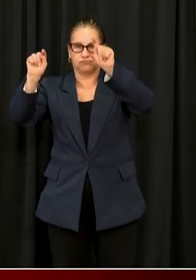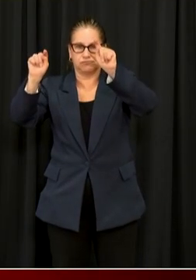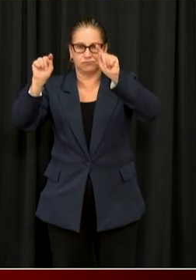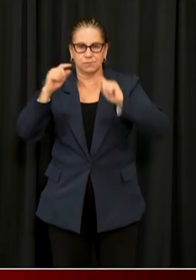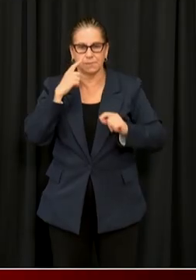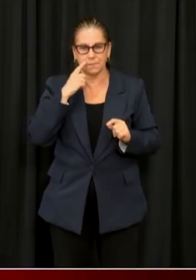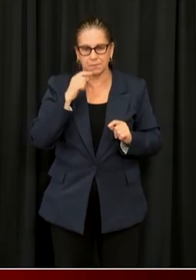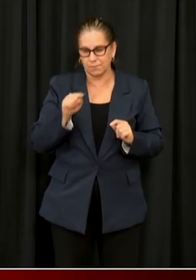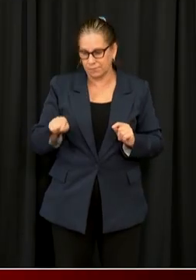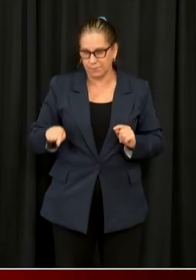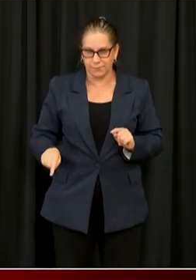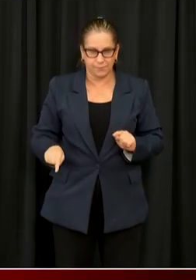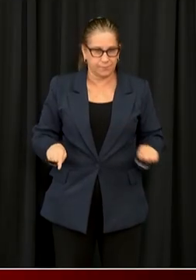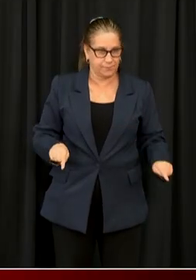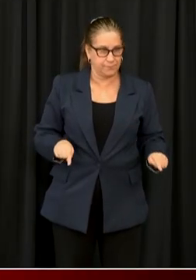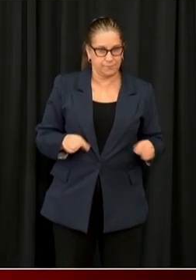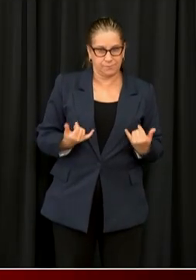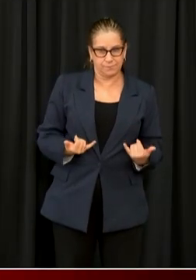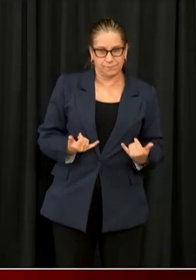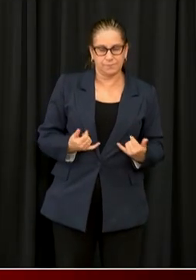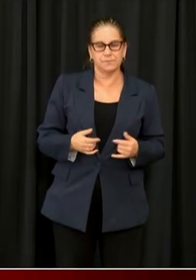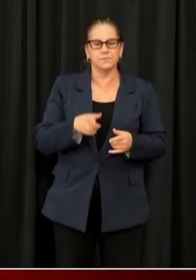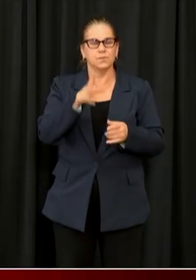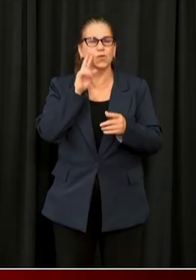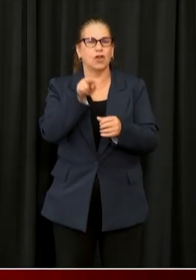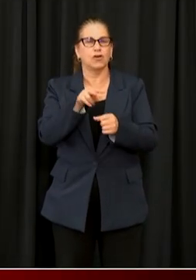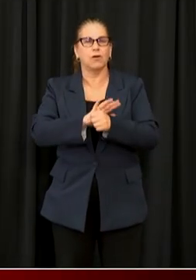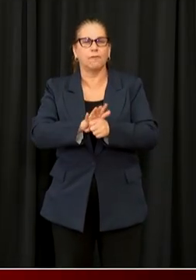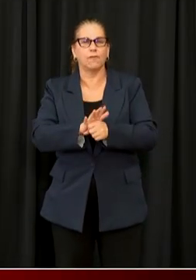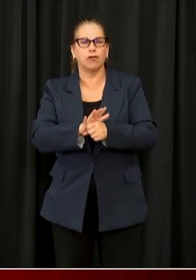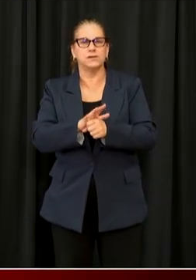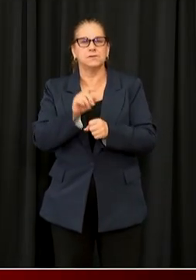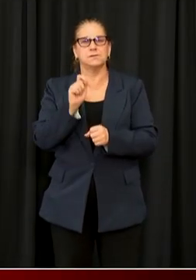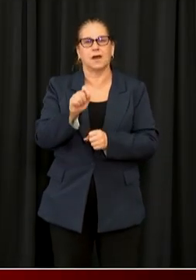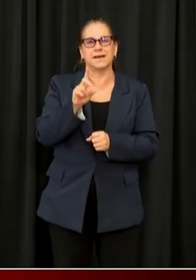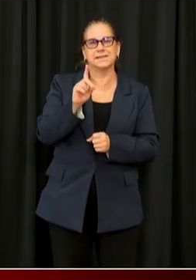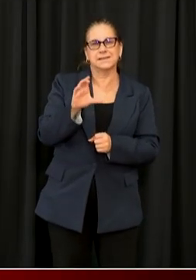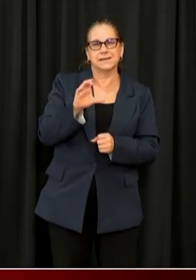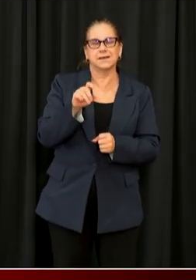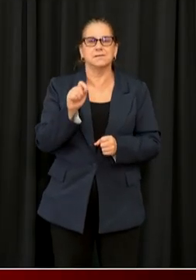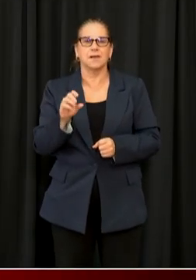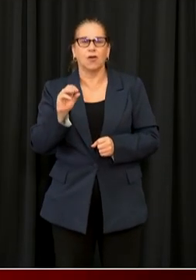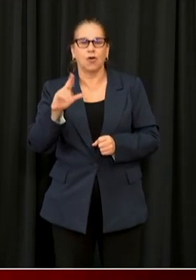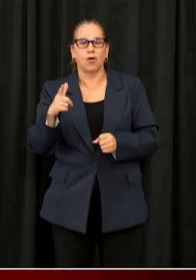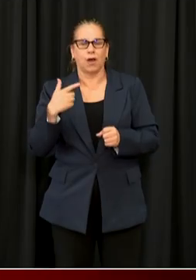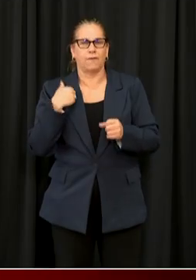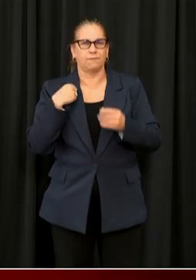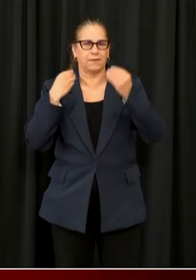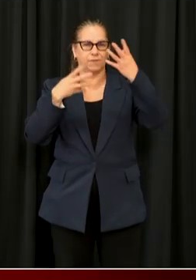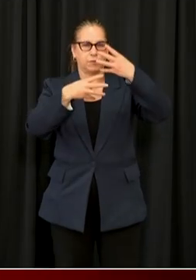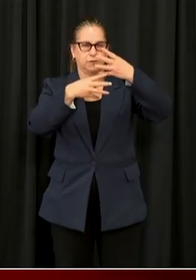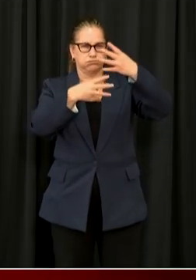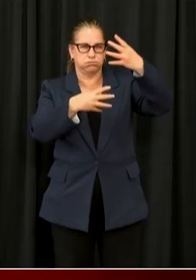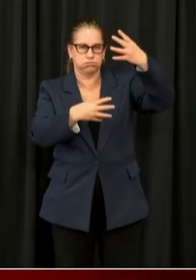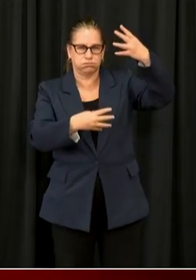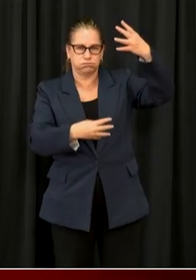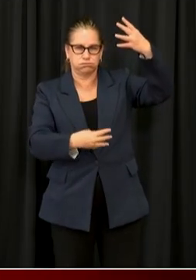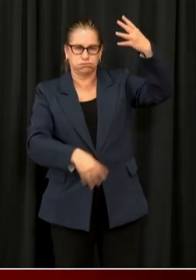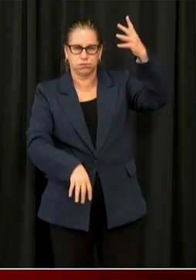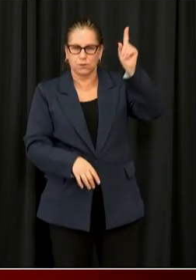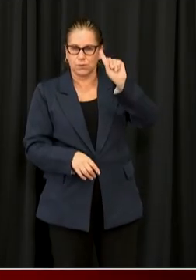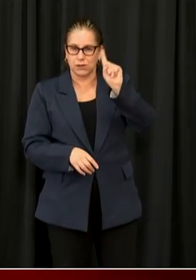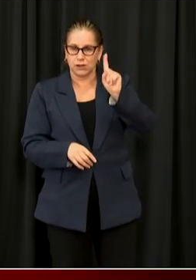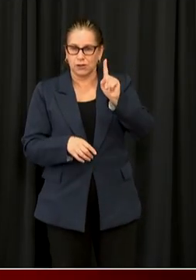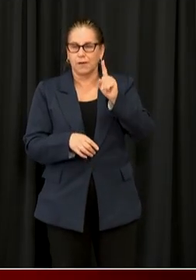week so that folks can see the sites that will be available. These are evening sites. They'll be available from 4 p.m.